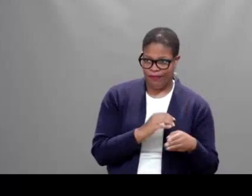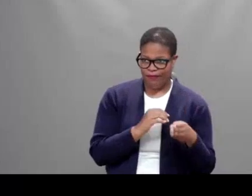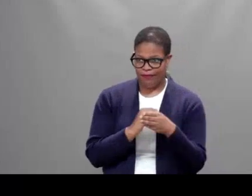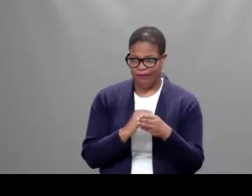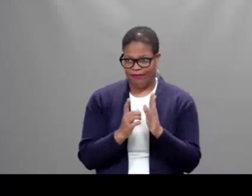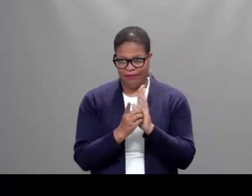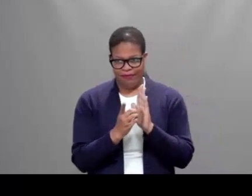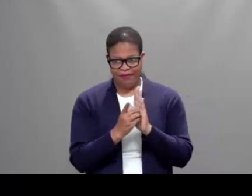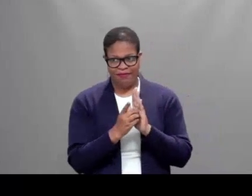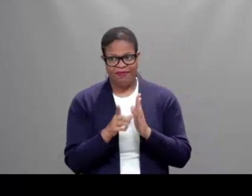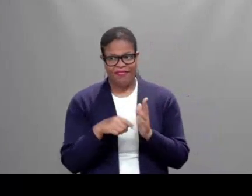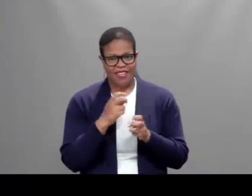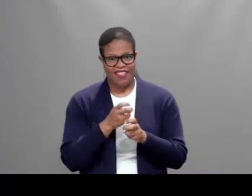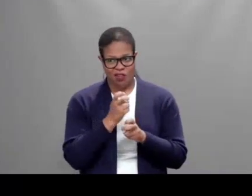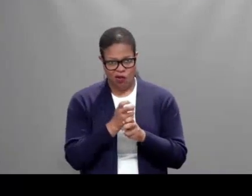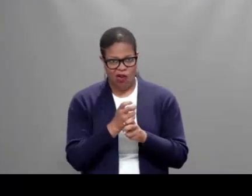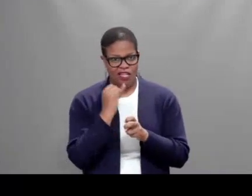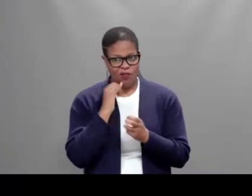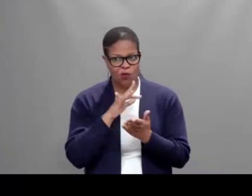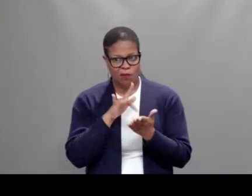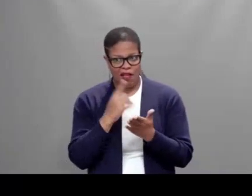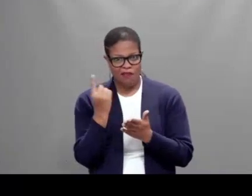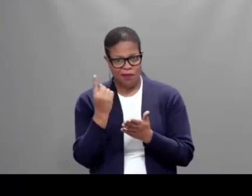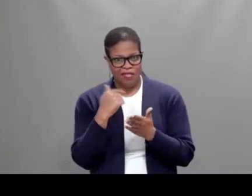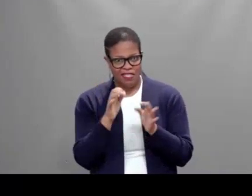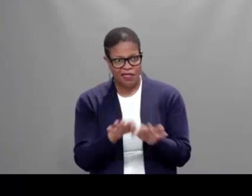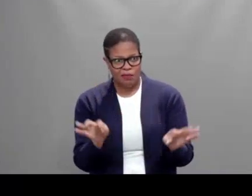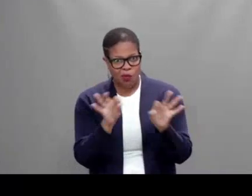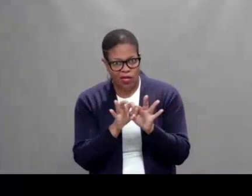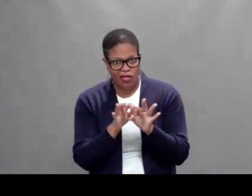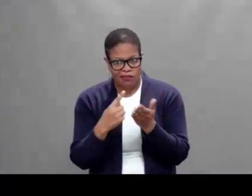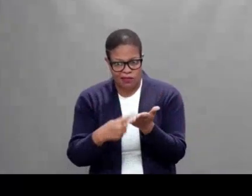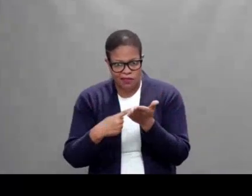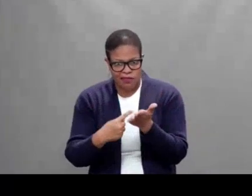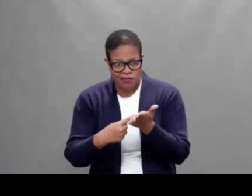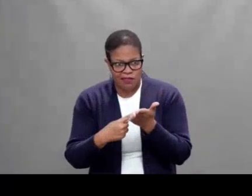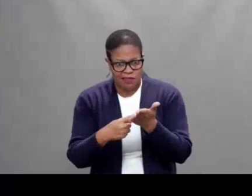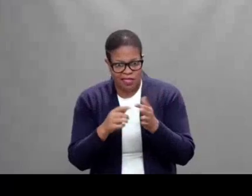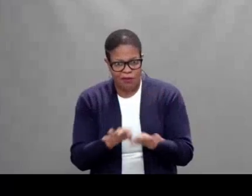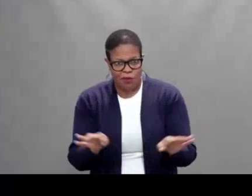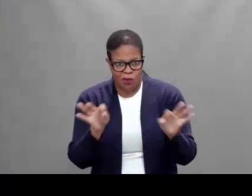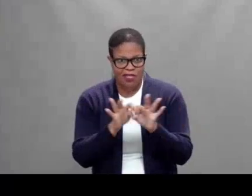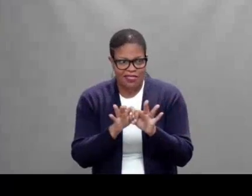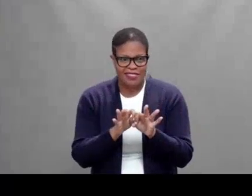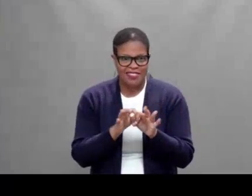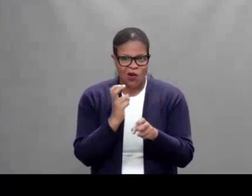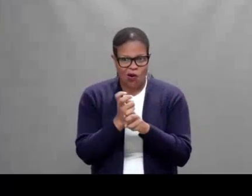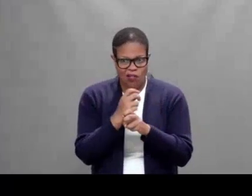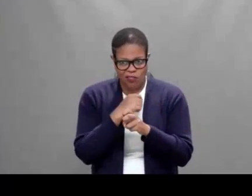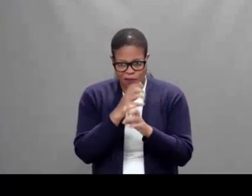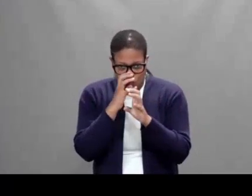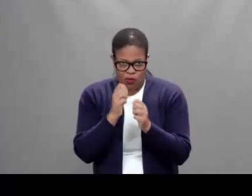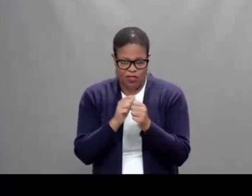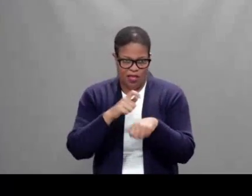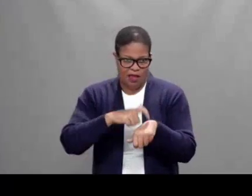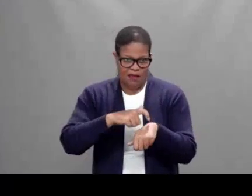Which is hard if you're in the middle of something that's important. It's tough to do that.